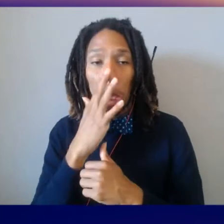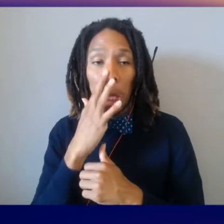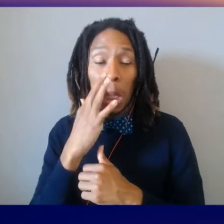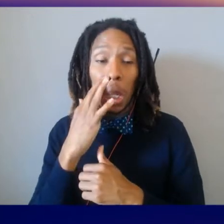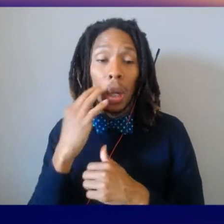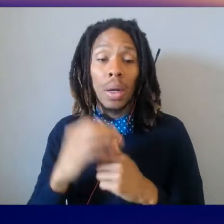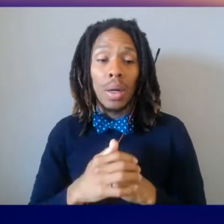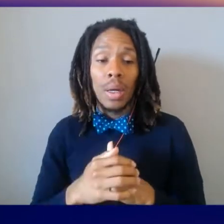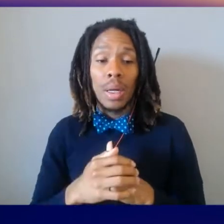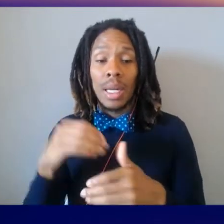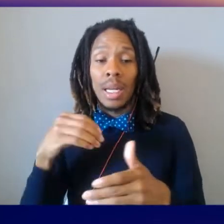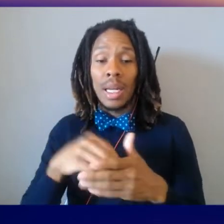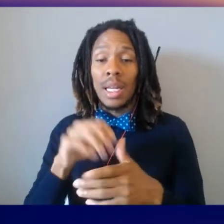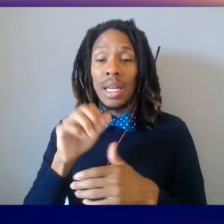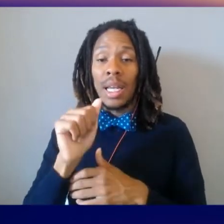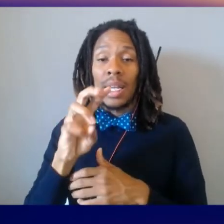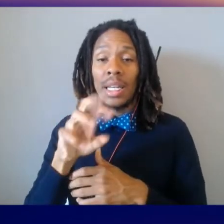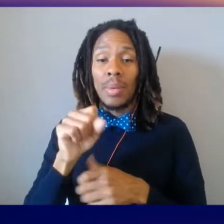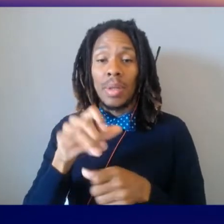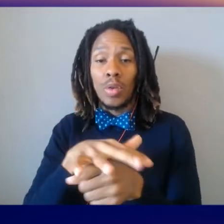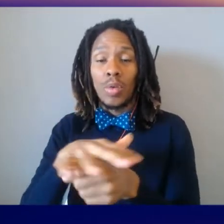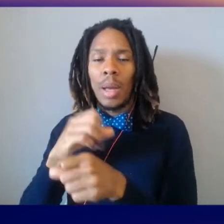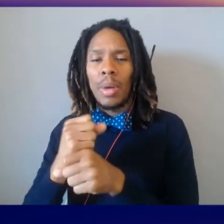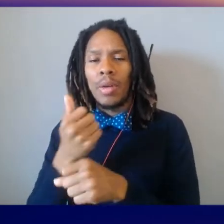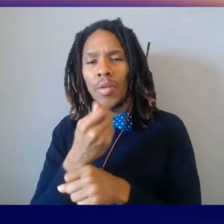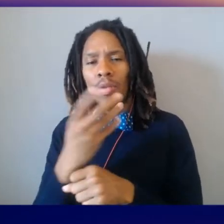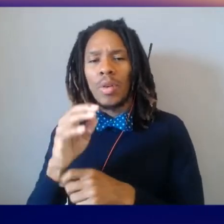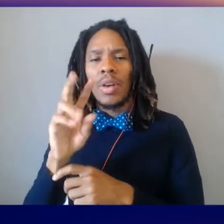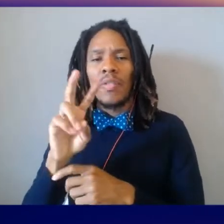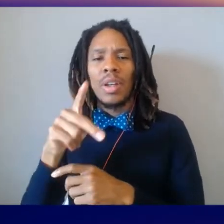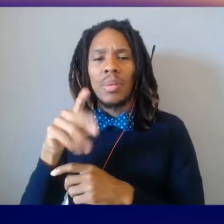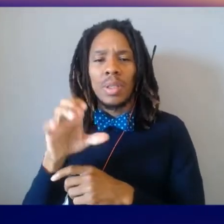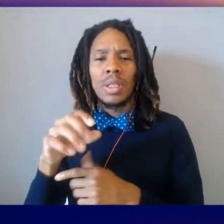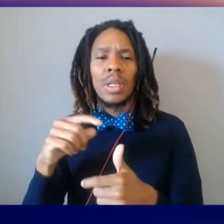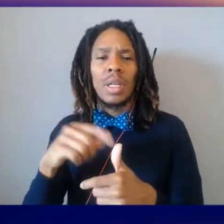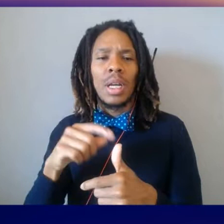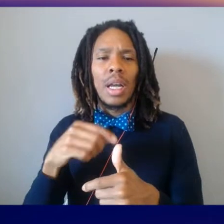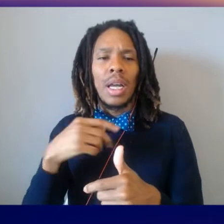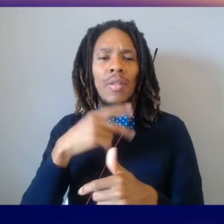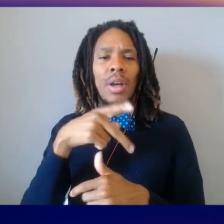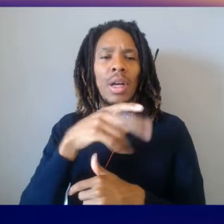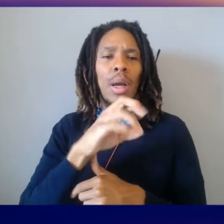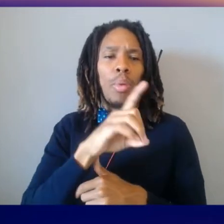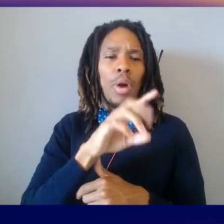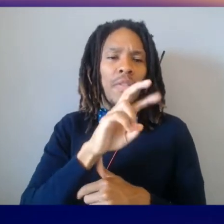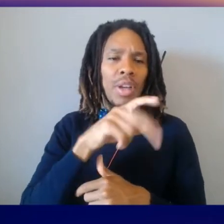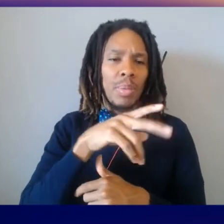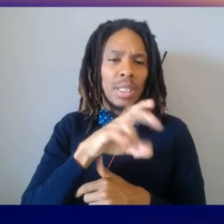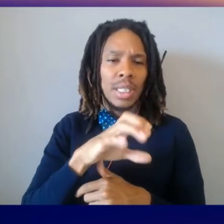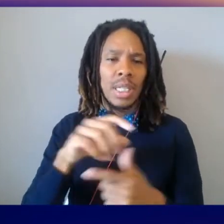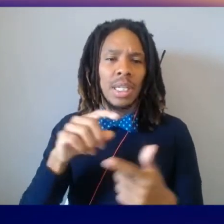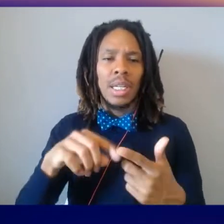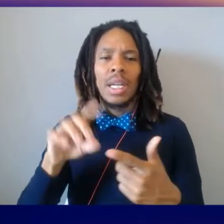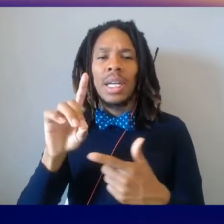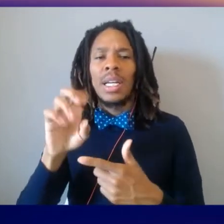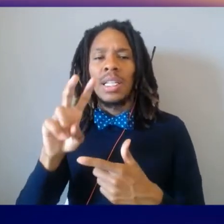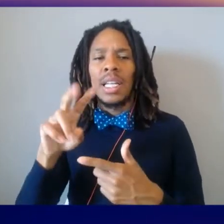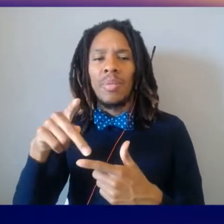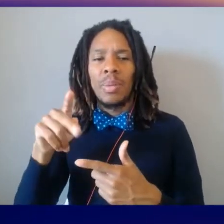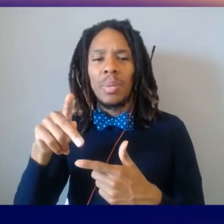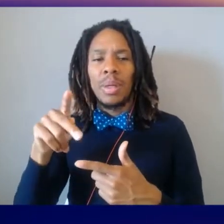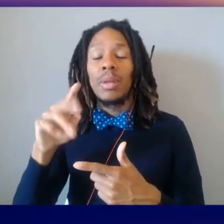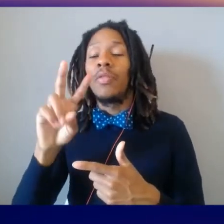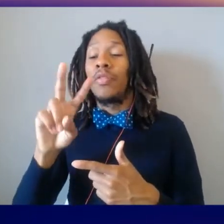AWS regions, I've created multiple VPCs. So we have a prod VPC, development VPC, and a shared services VPC where we will